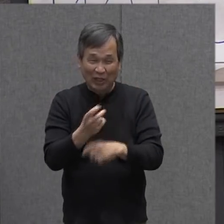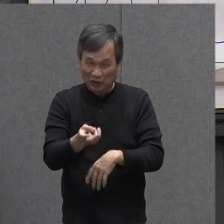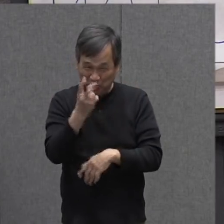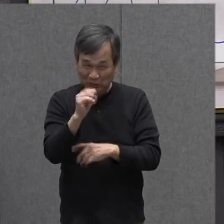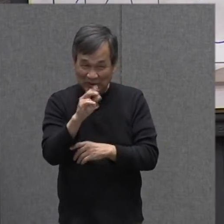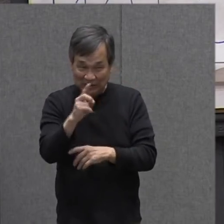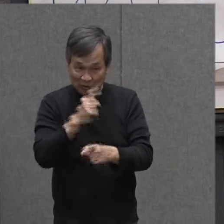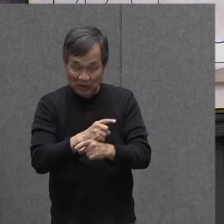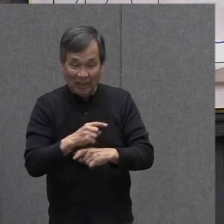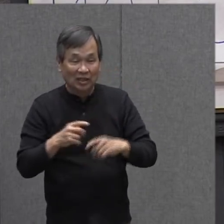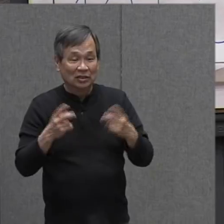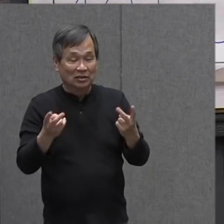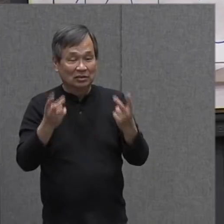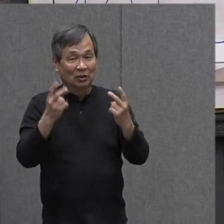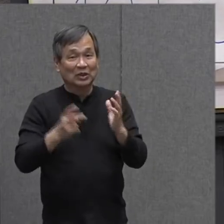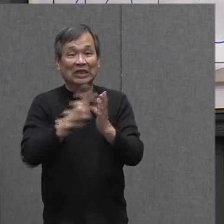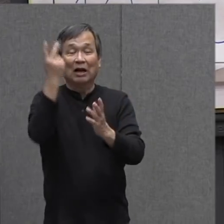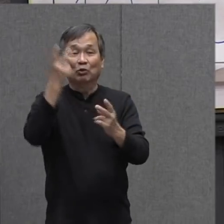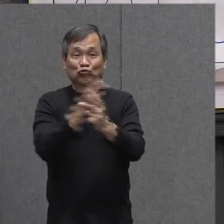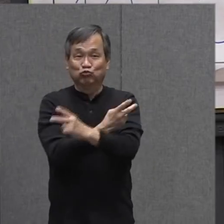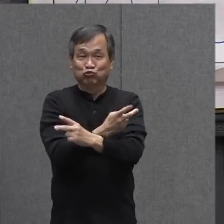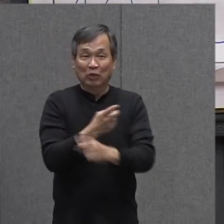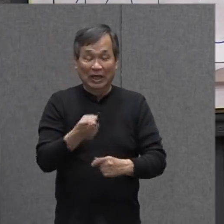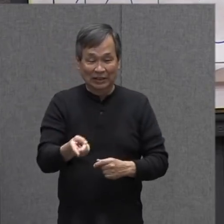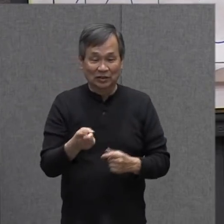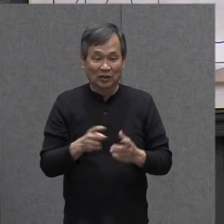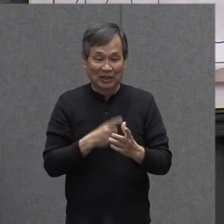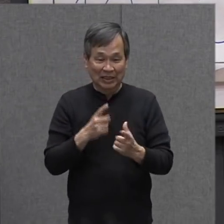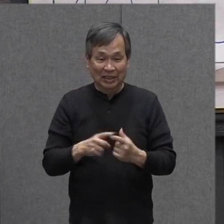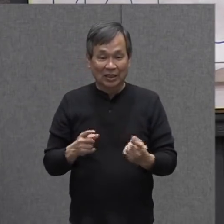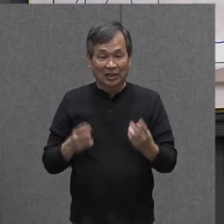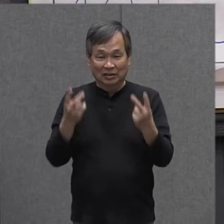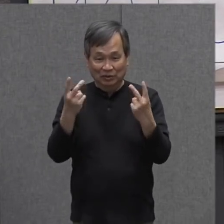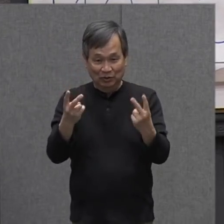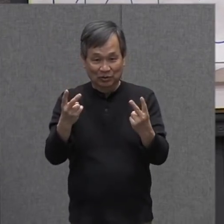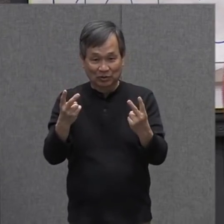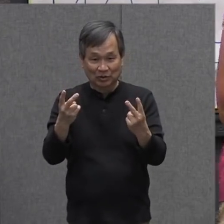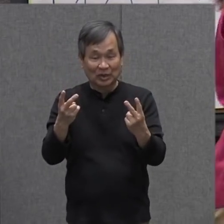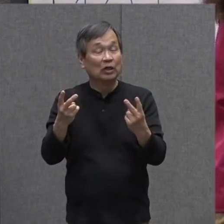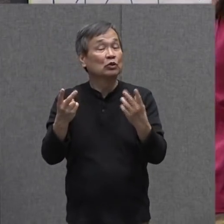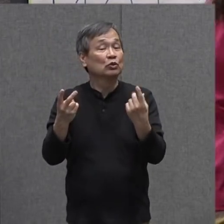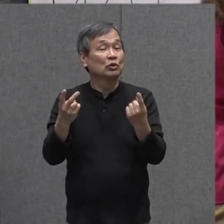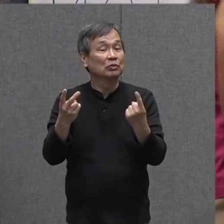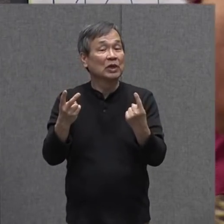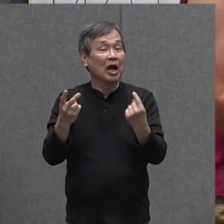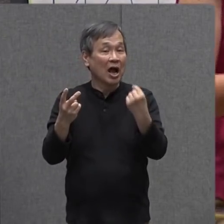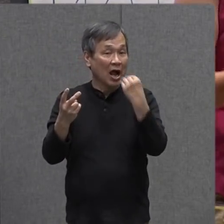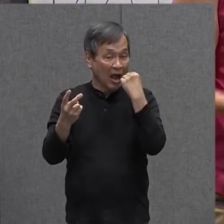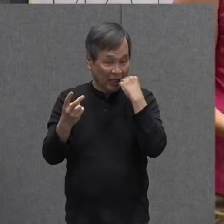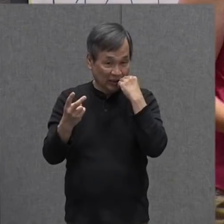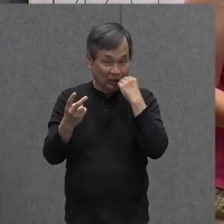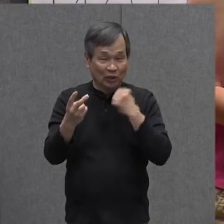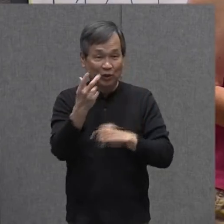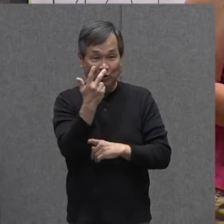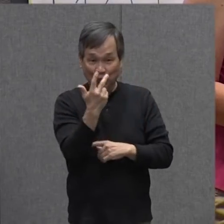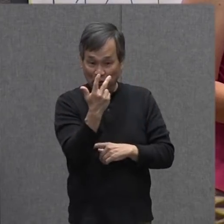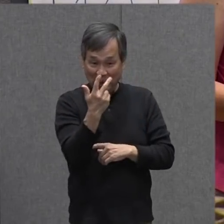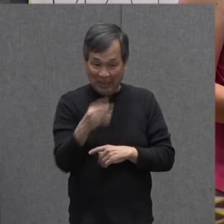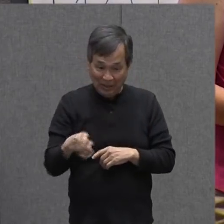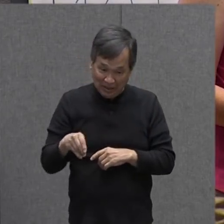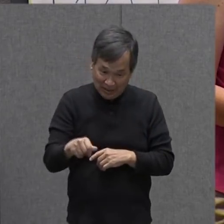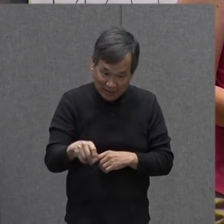Well, let me play with that 2/5 because this is what I like to do. I like to play with the numbers. So if I multiply the